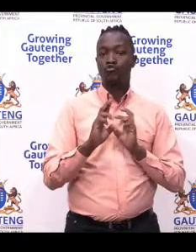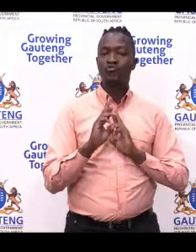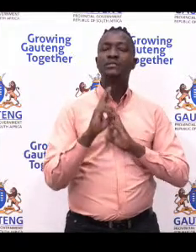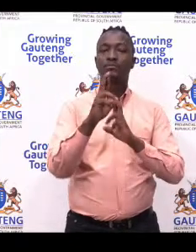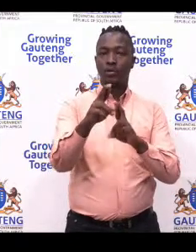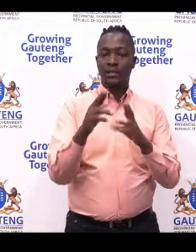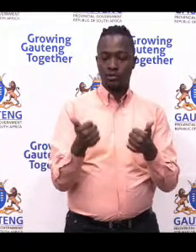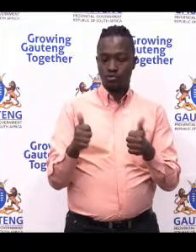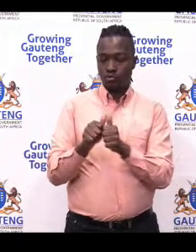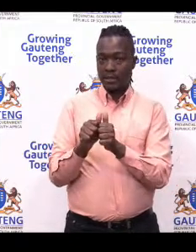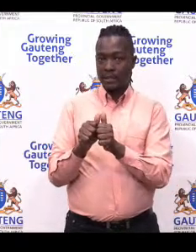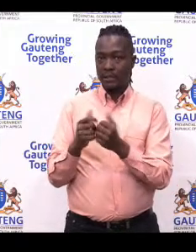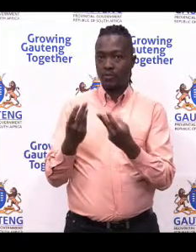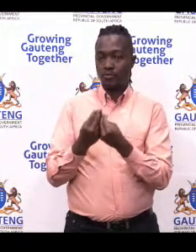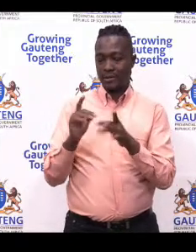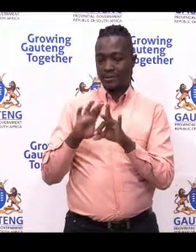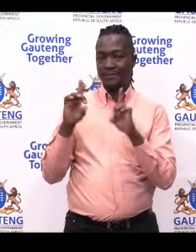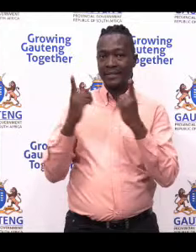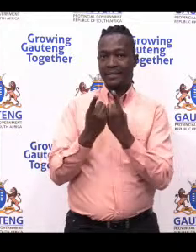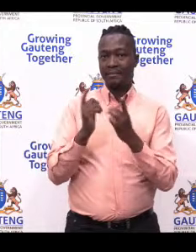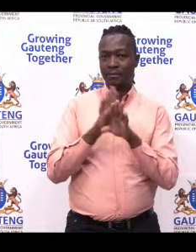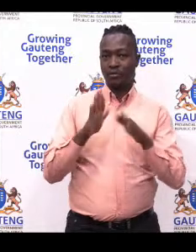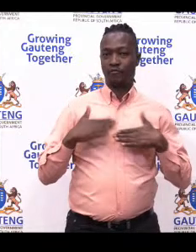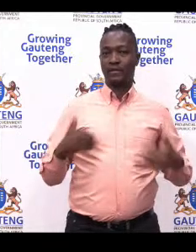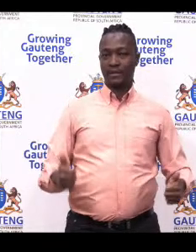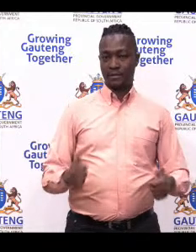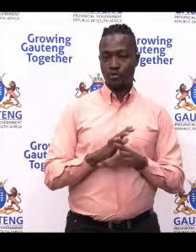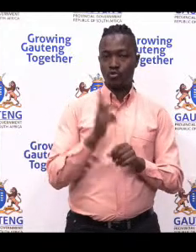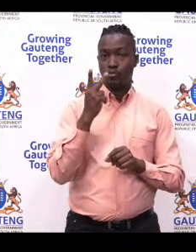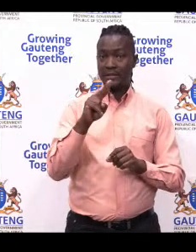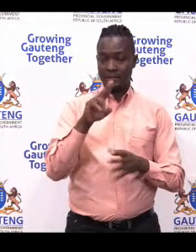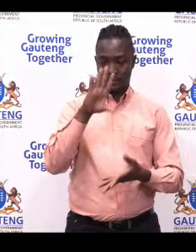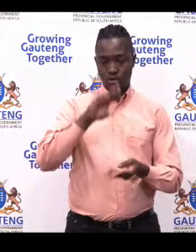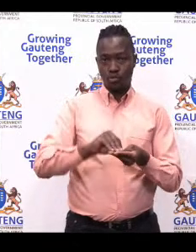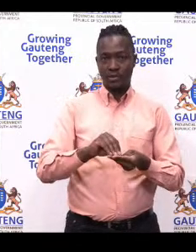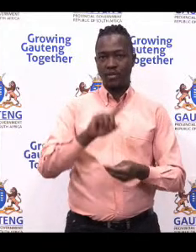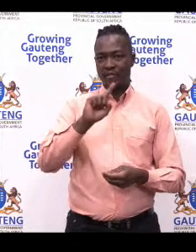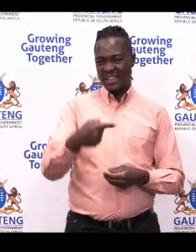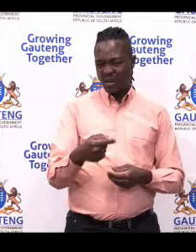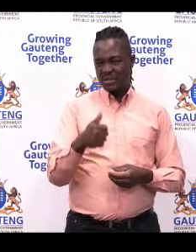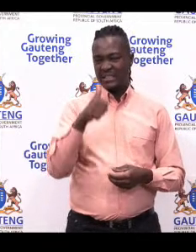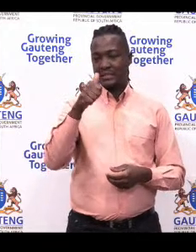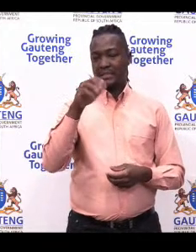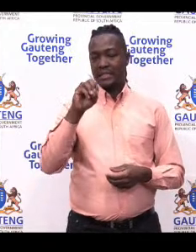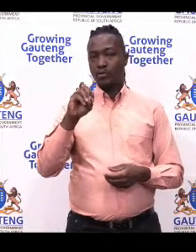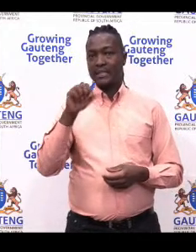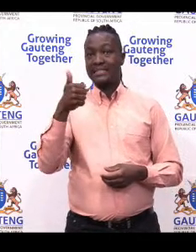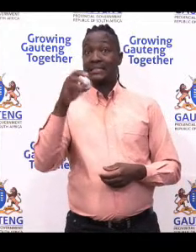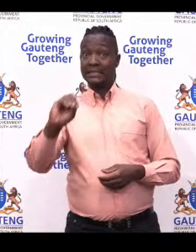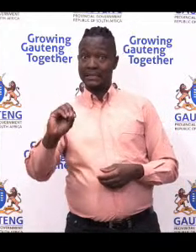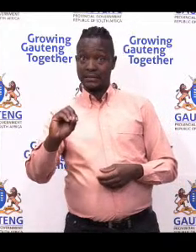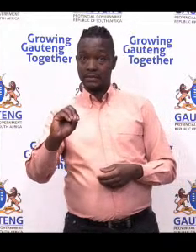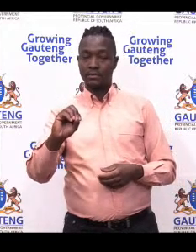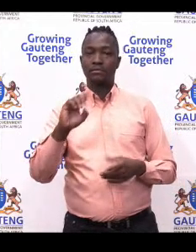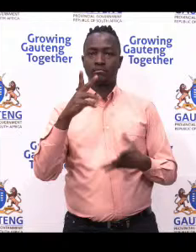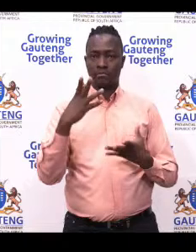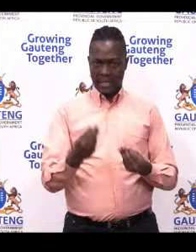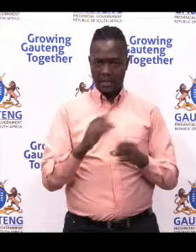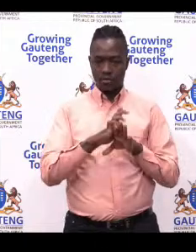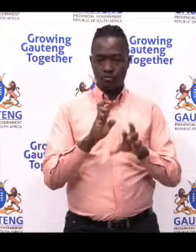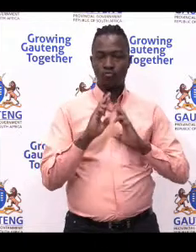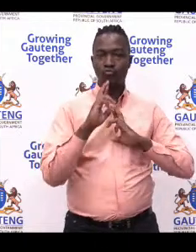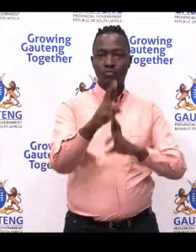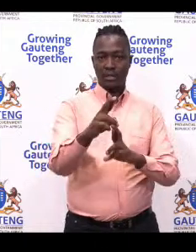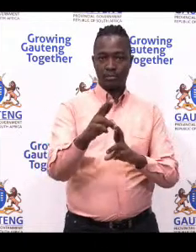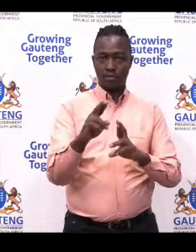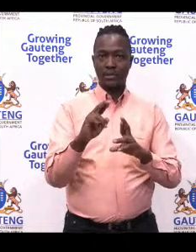together with the Department of Health. You will see that a total of 1,660 schools had reported